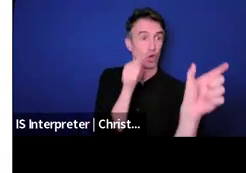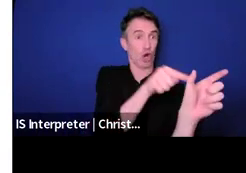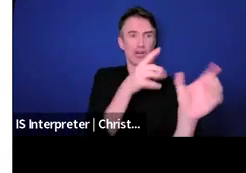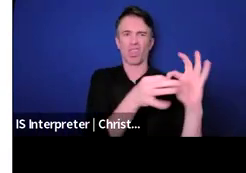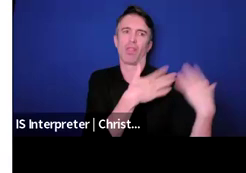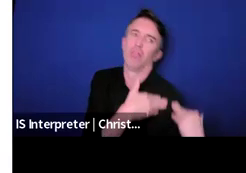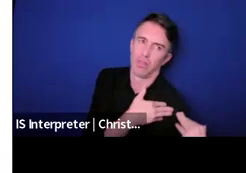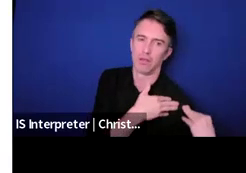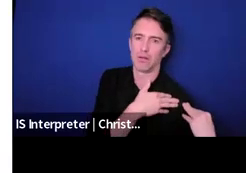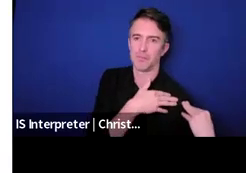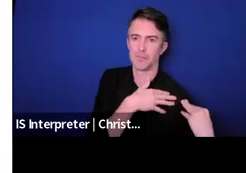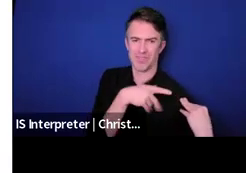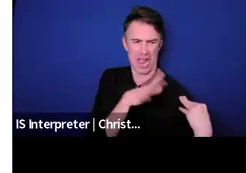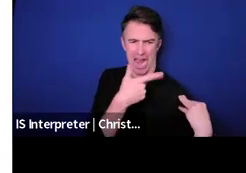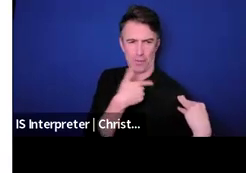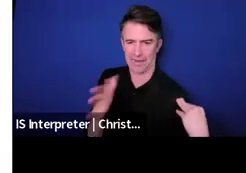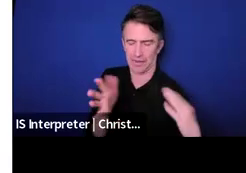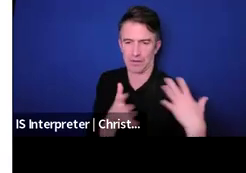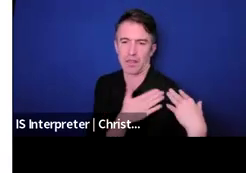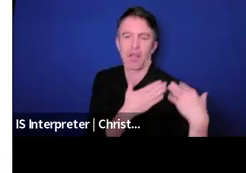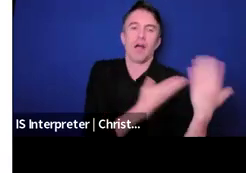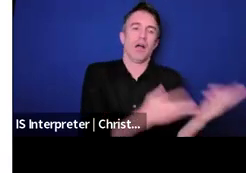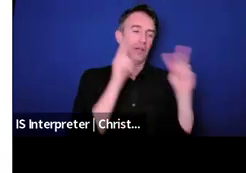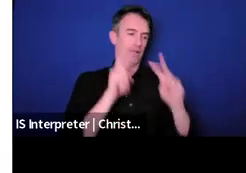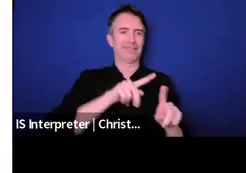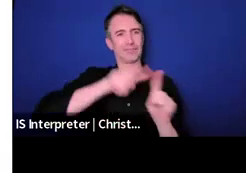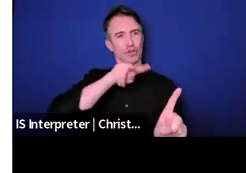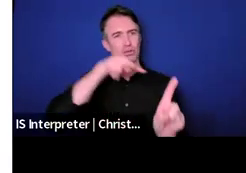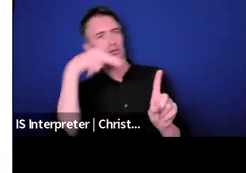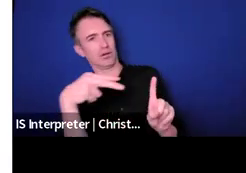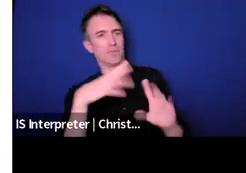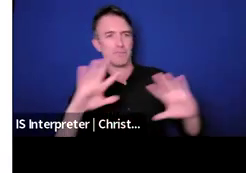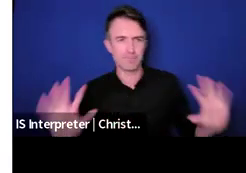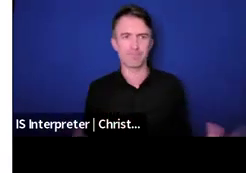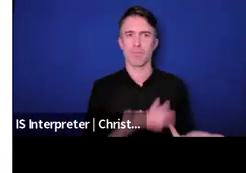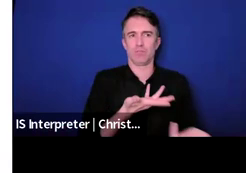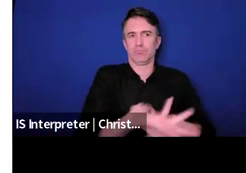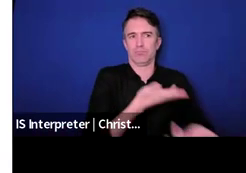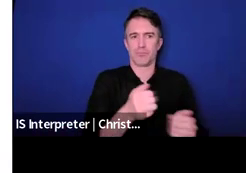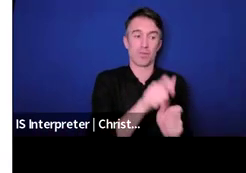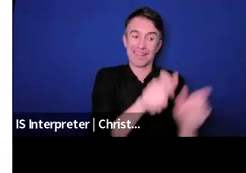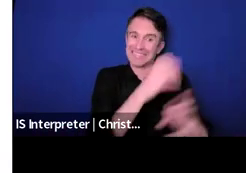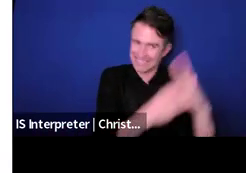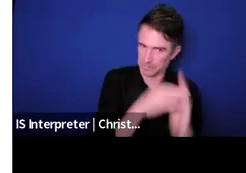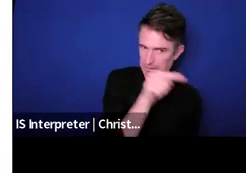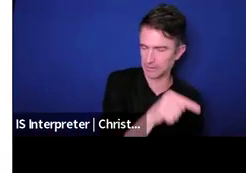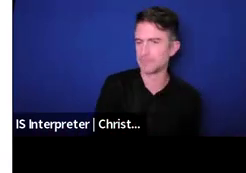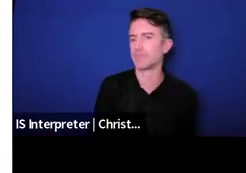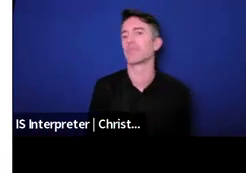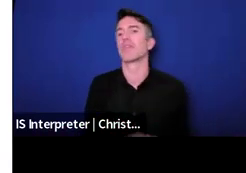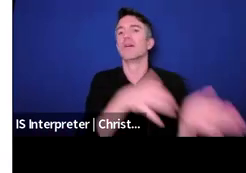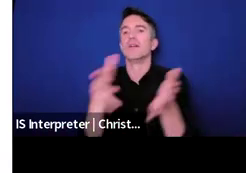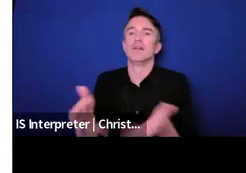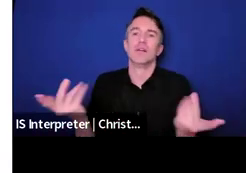local level, and there's examples in many countries of how this has been done. Also the governance and legal framework and how to build